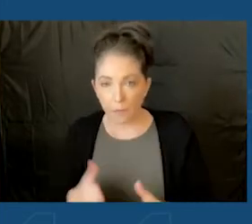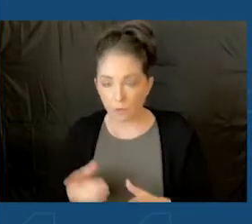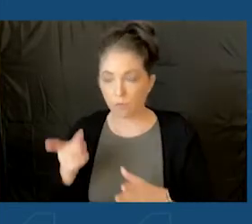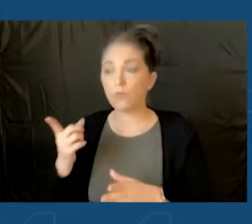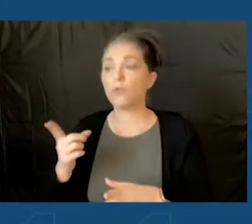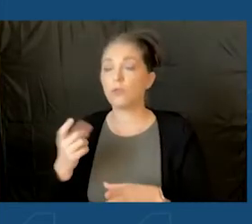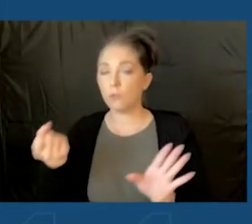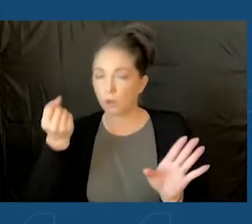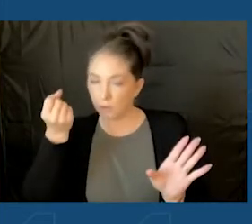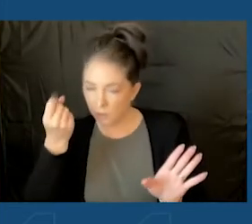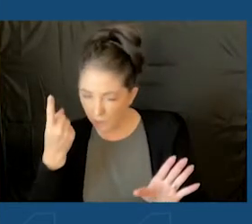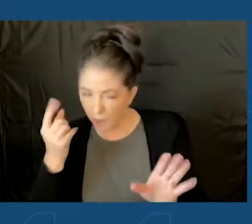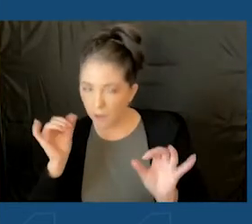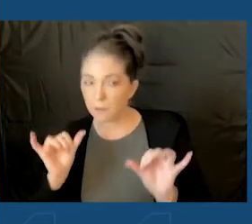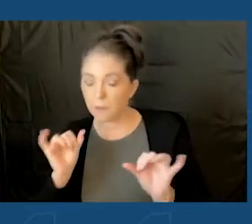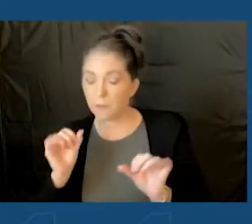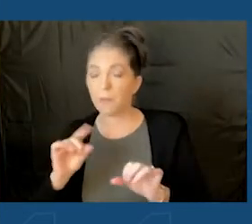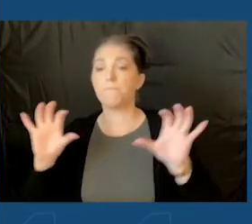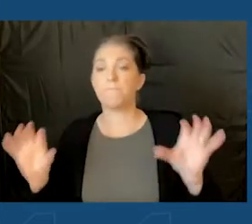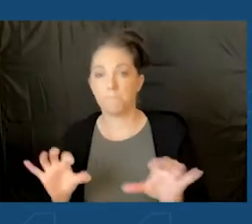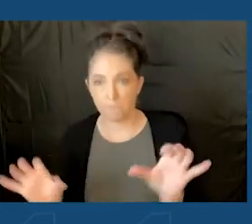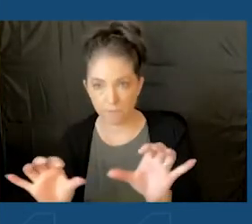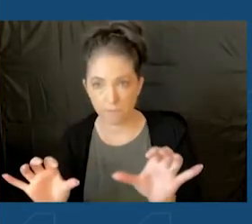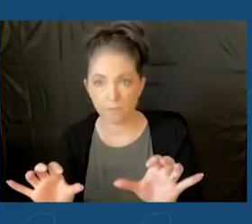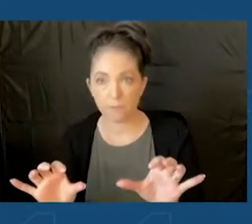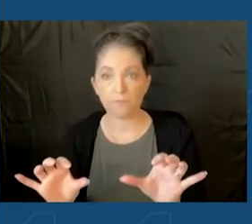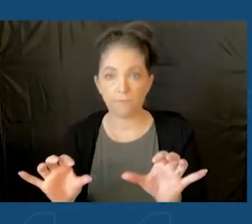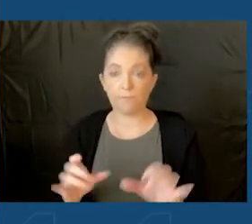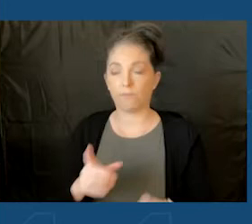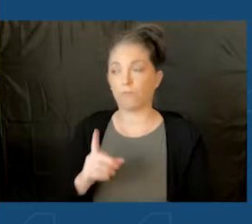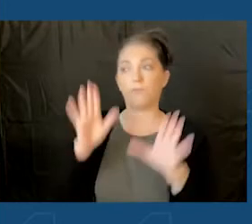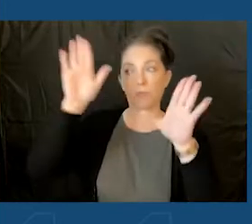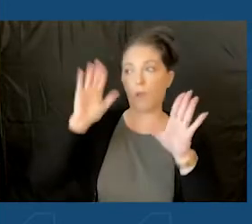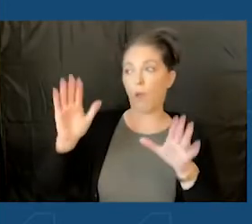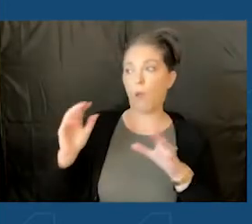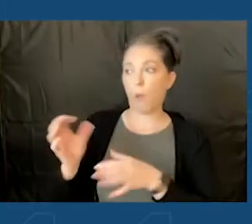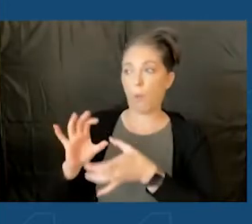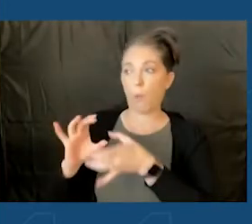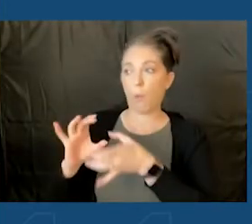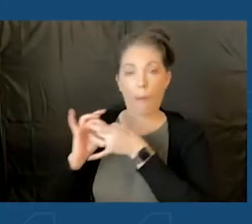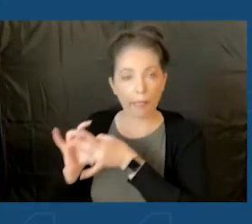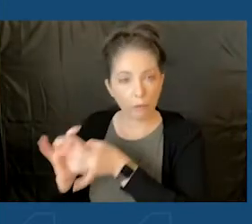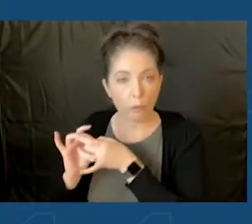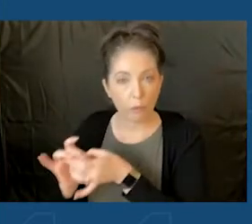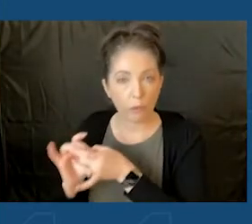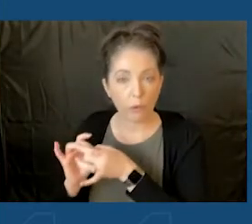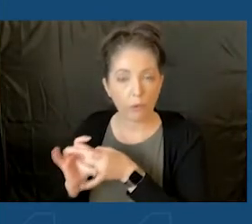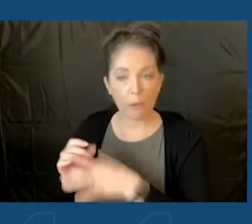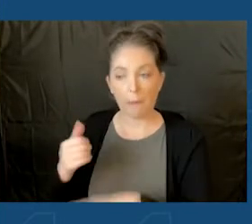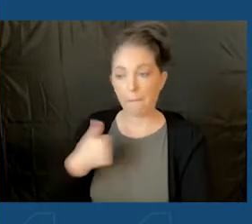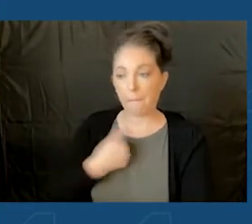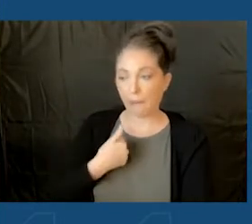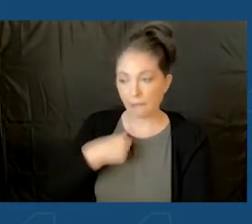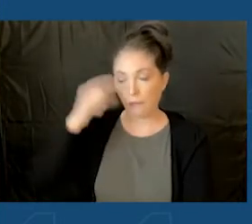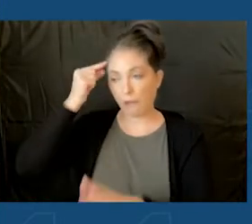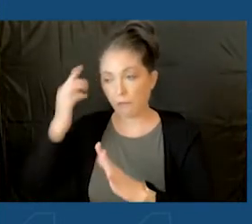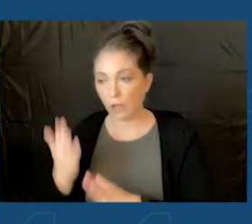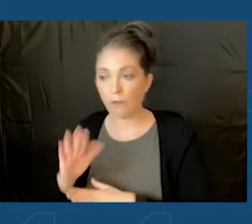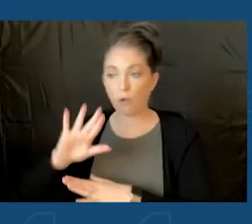So I can say that it's been a wonderful relationship between myself and the governor and her staff as we move